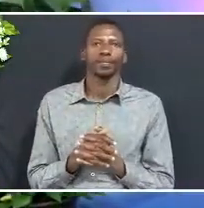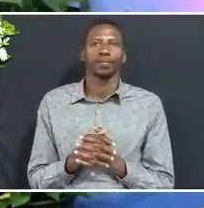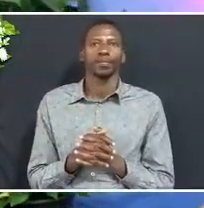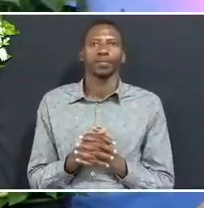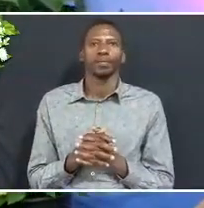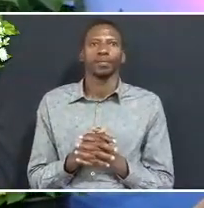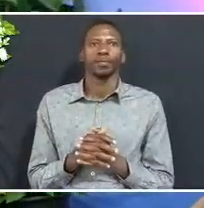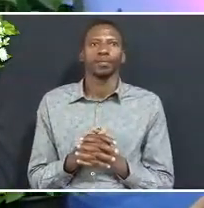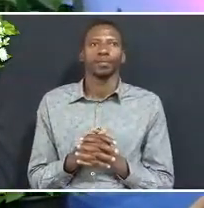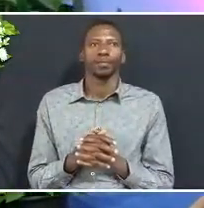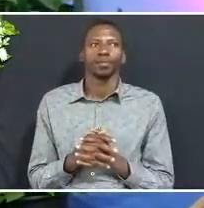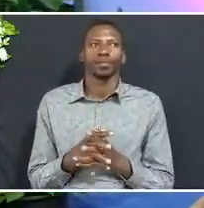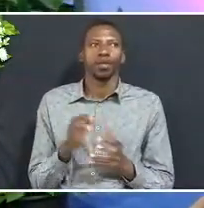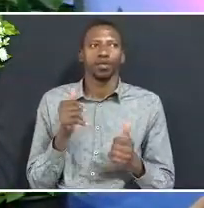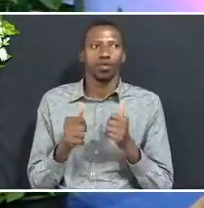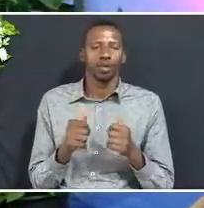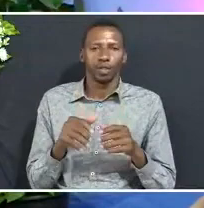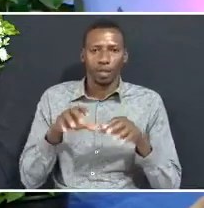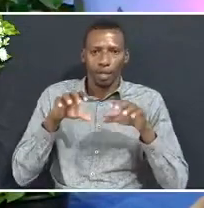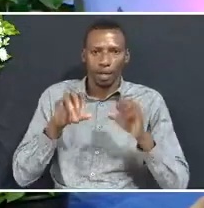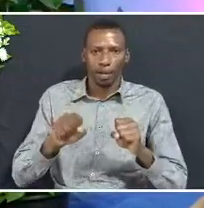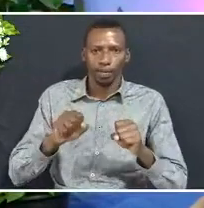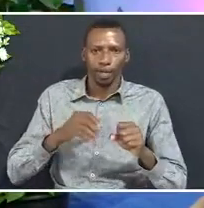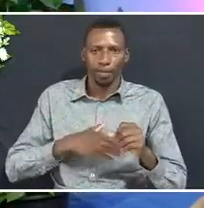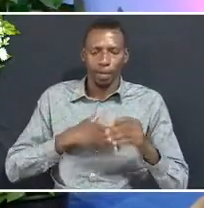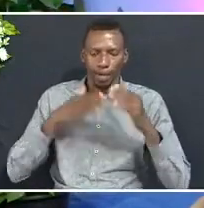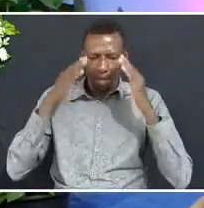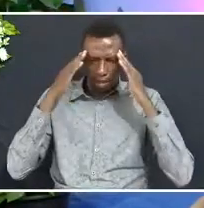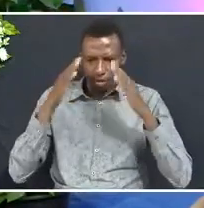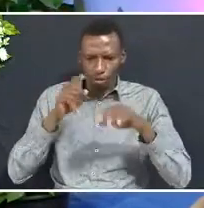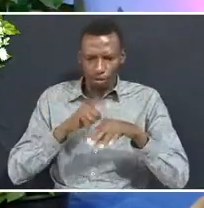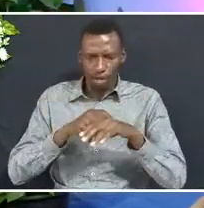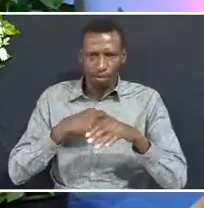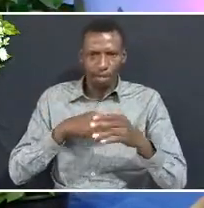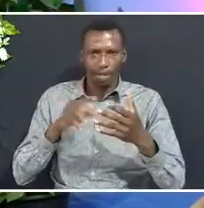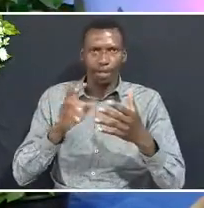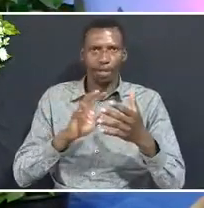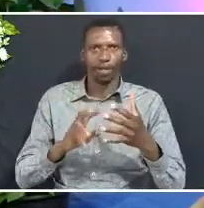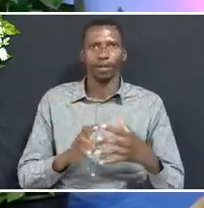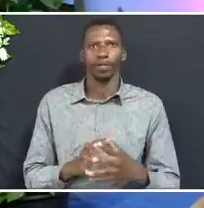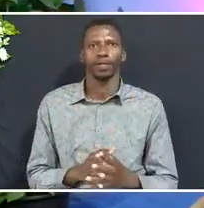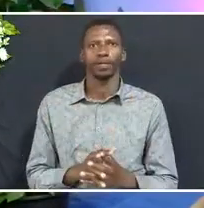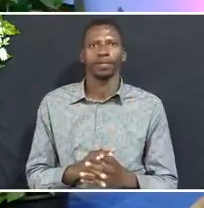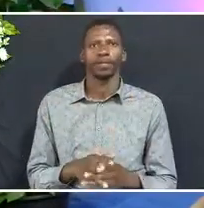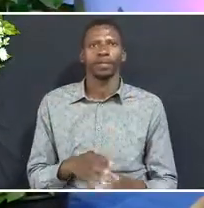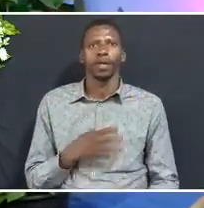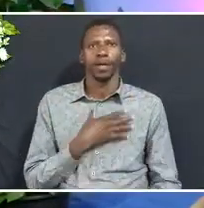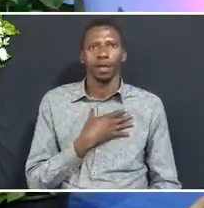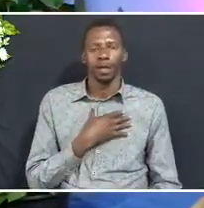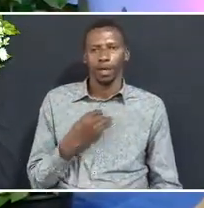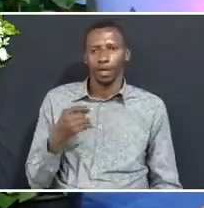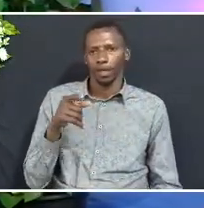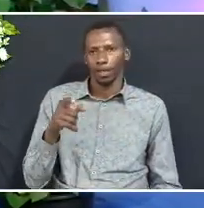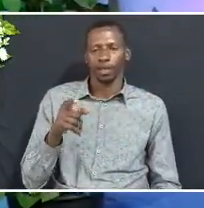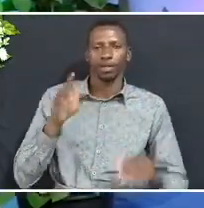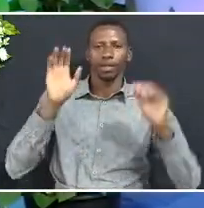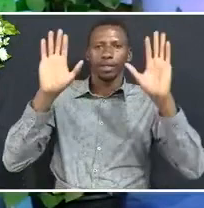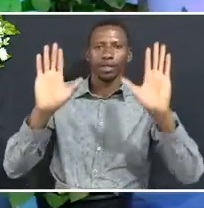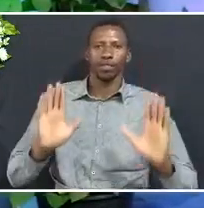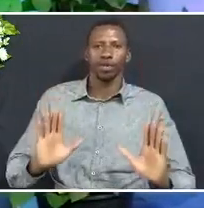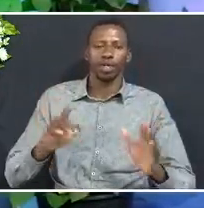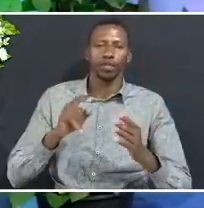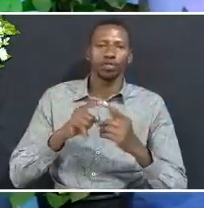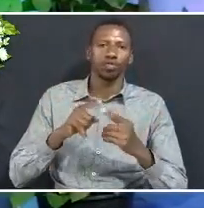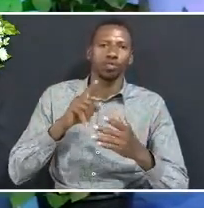that captured my attention when I read it. And it is relevant to